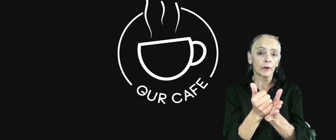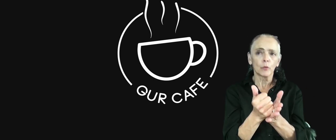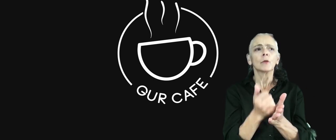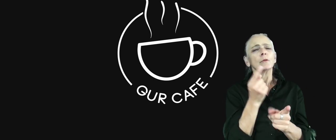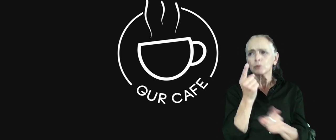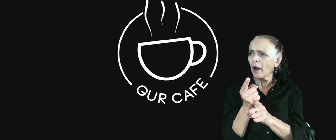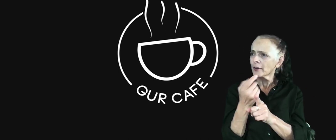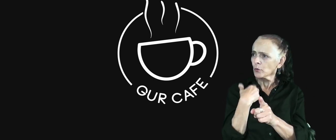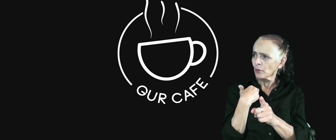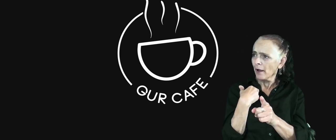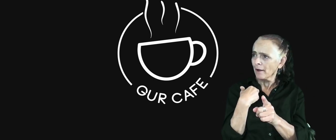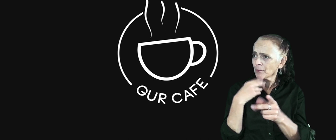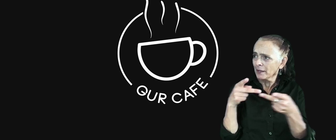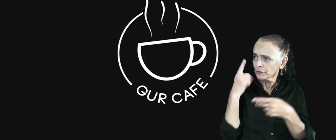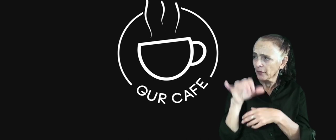place for that. But you know,